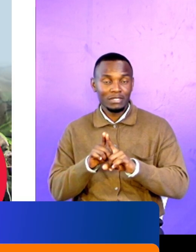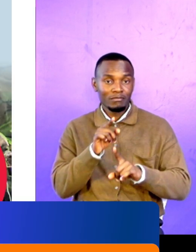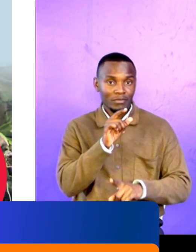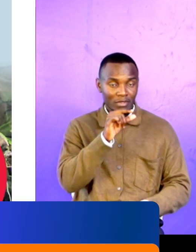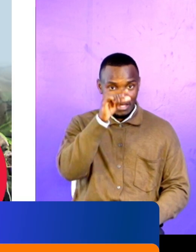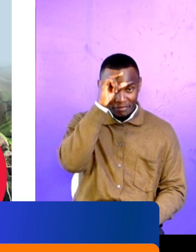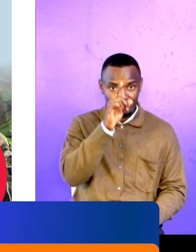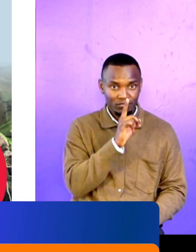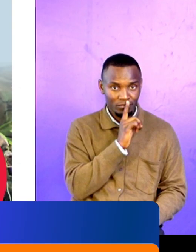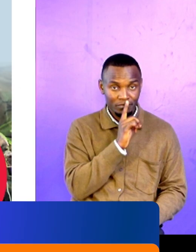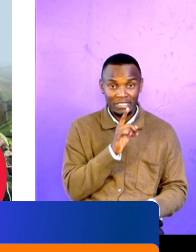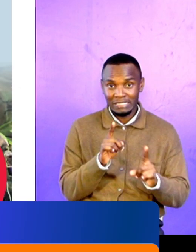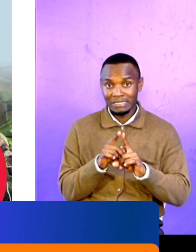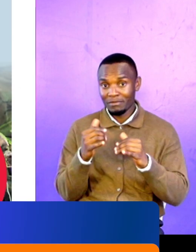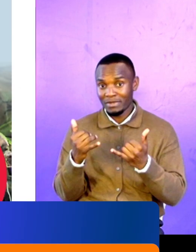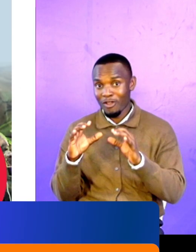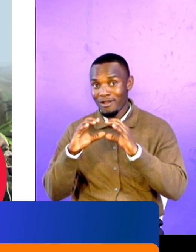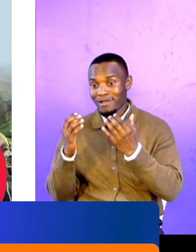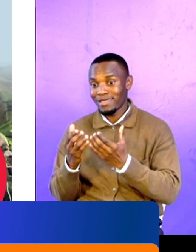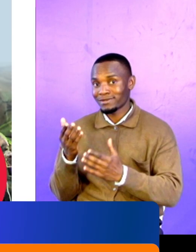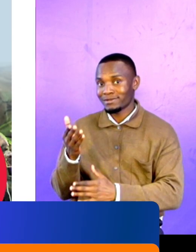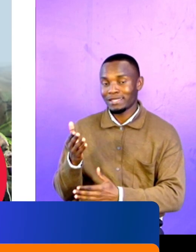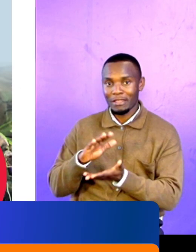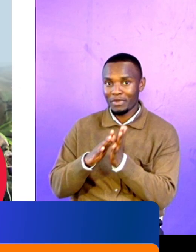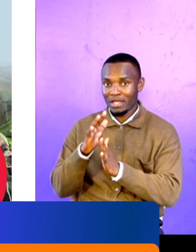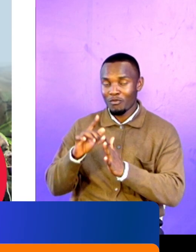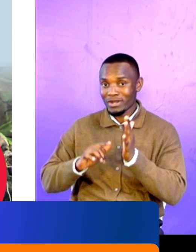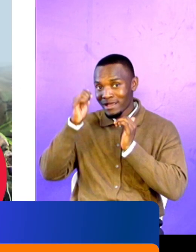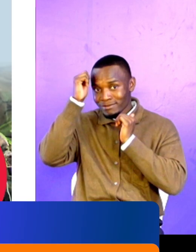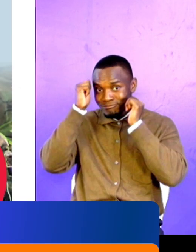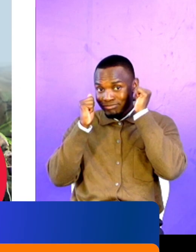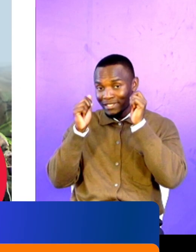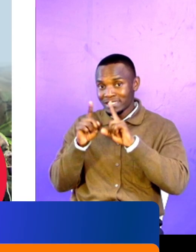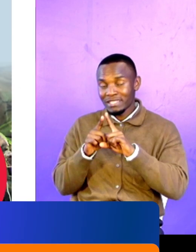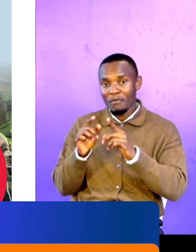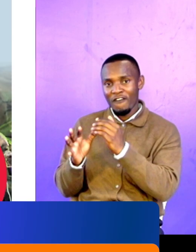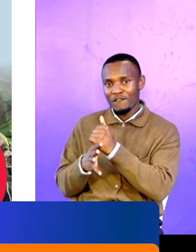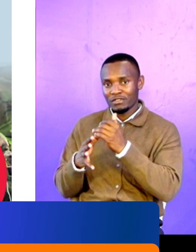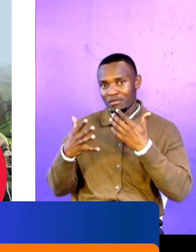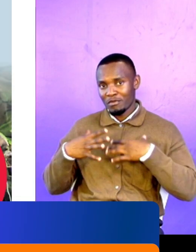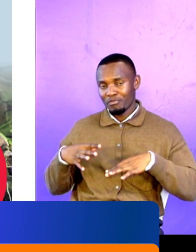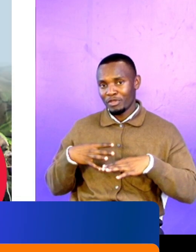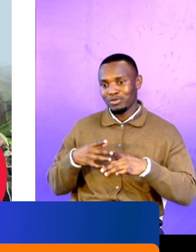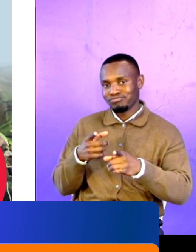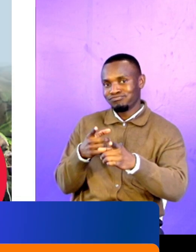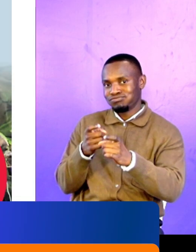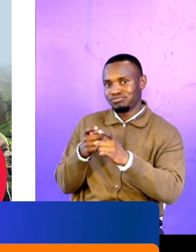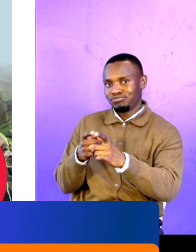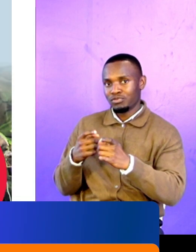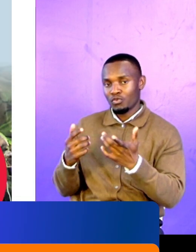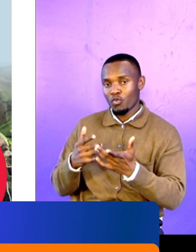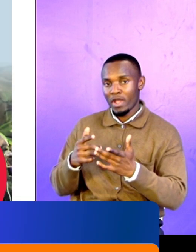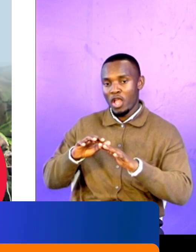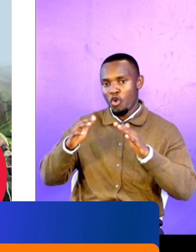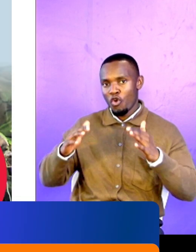From classrooms in Mandera turned into barracks to fishermen gunned down on Lake Turkana, Kenyans are left